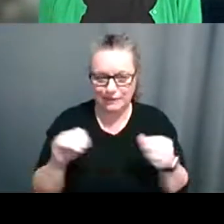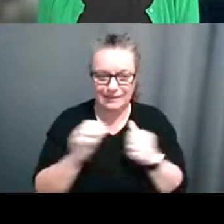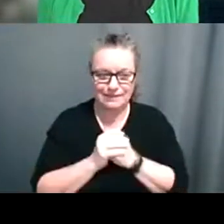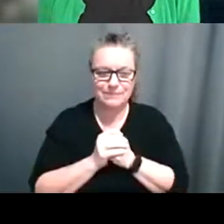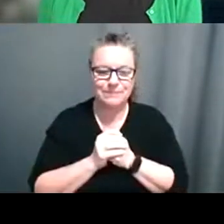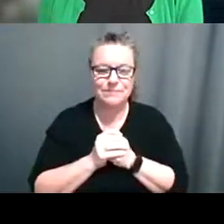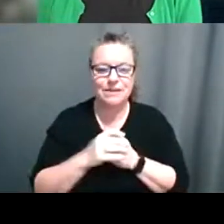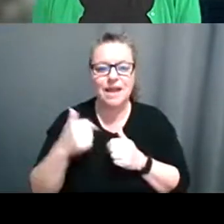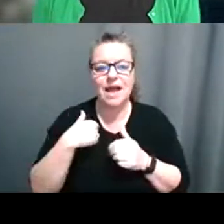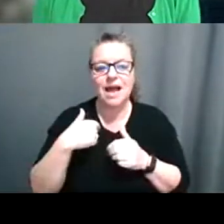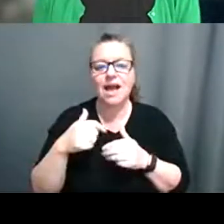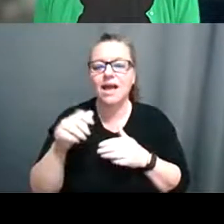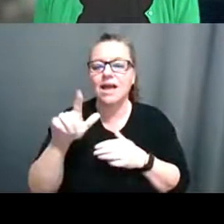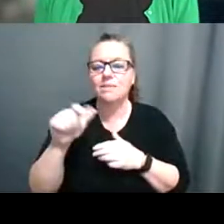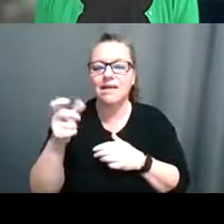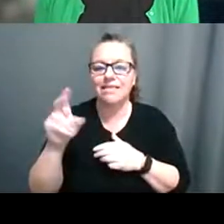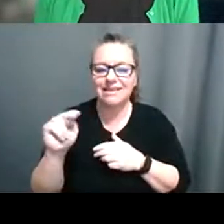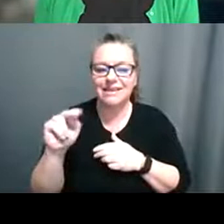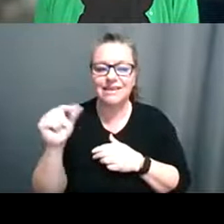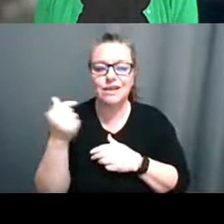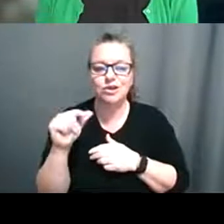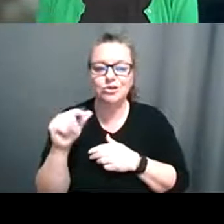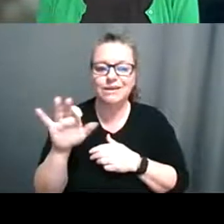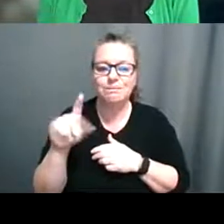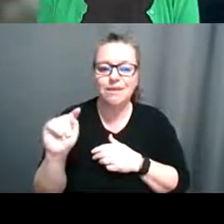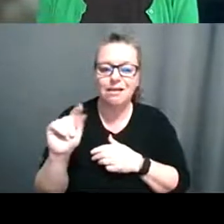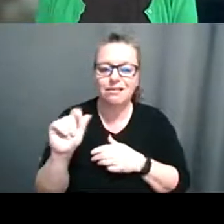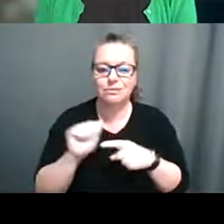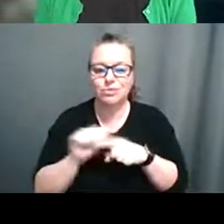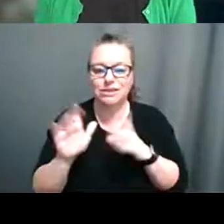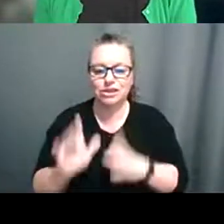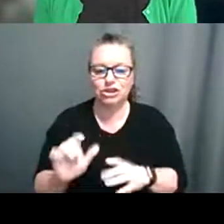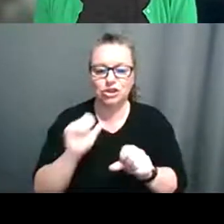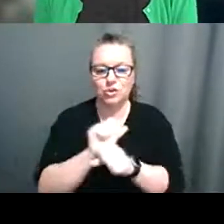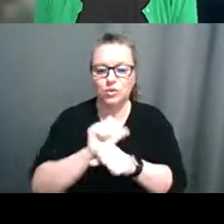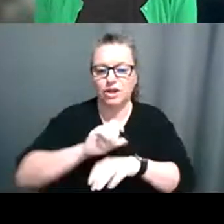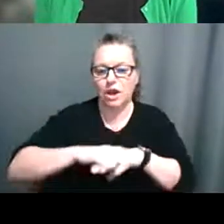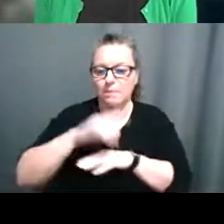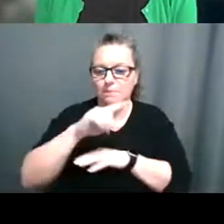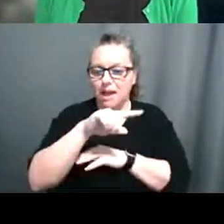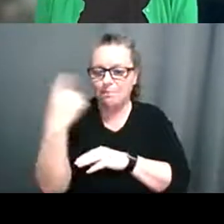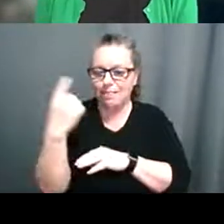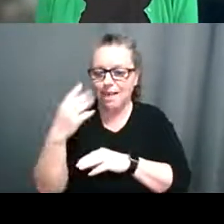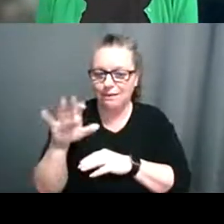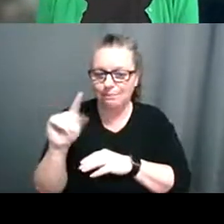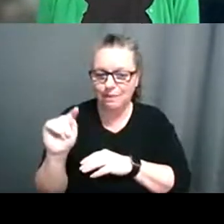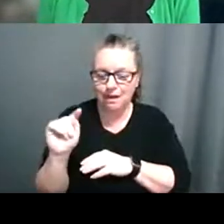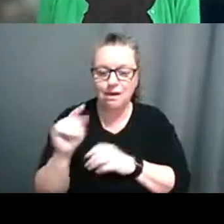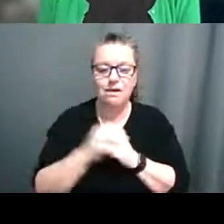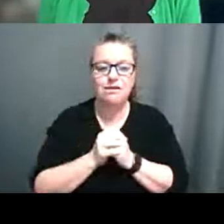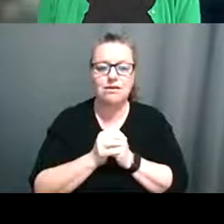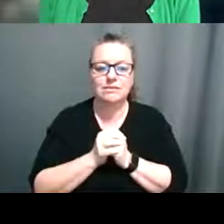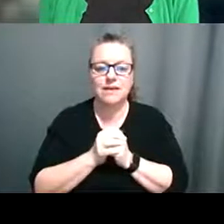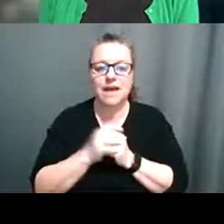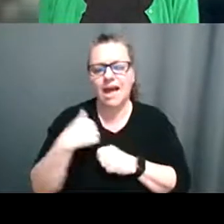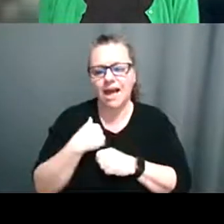So I am a Lean Six Sigma Green Belt practitioner, currently working on my Black Belt. I'm one of those individuals who love